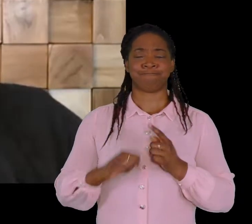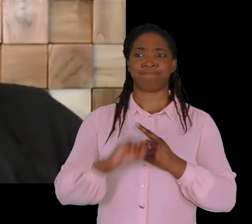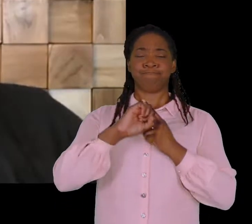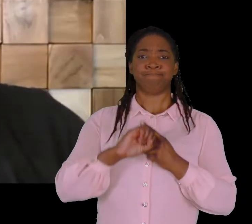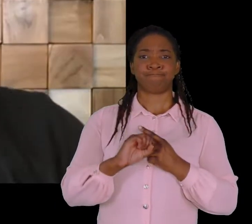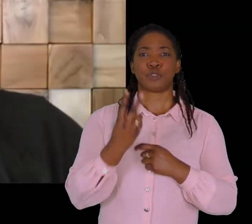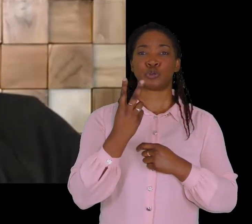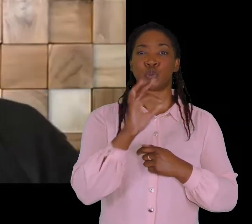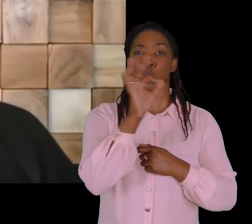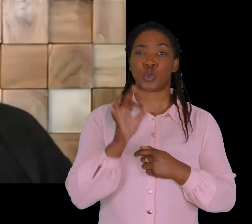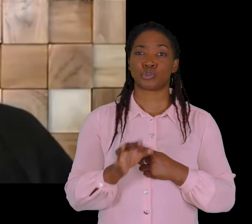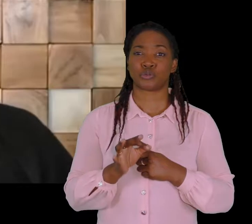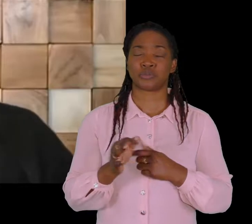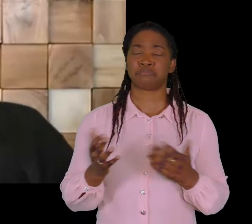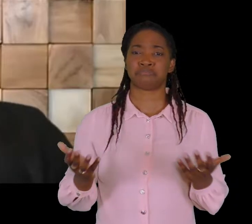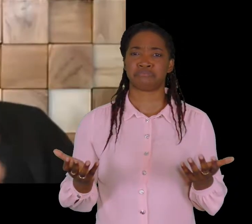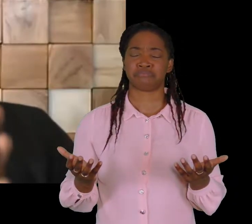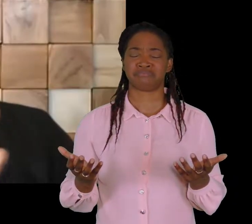me. Firstly,